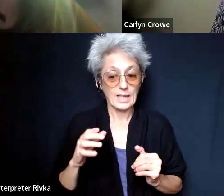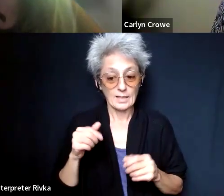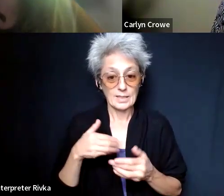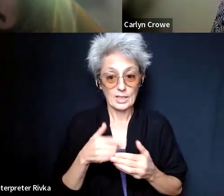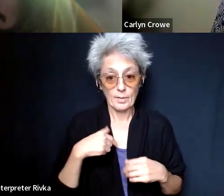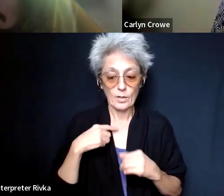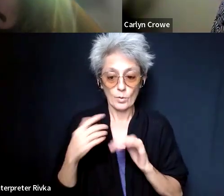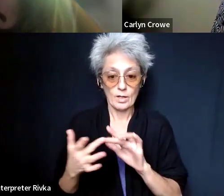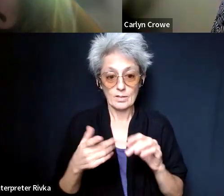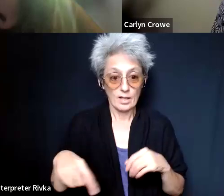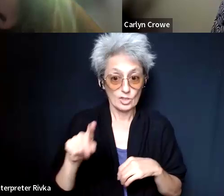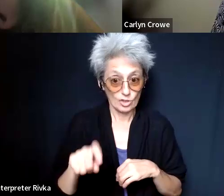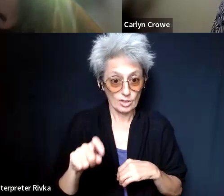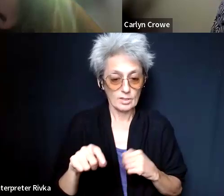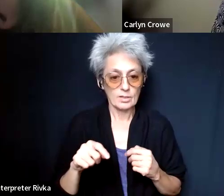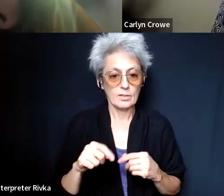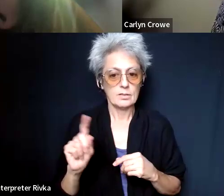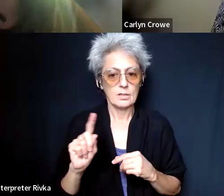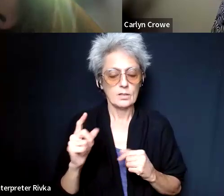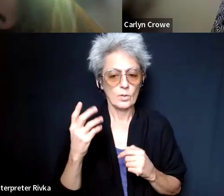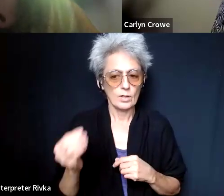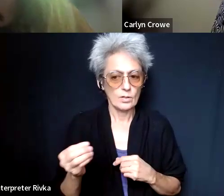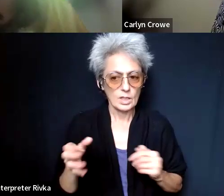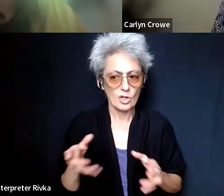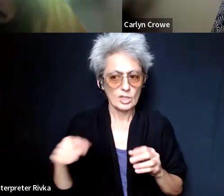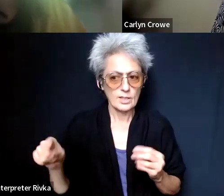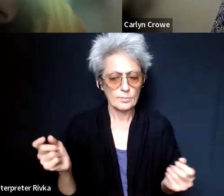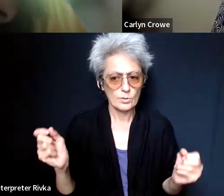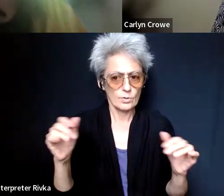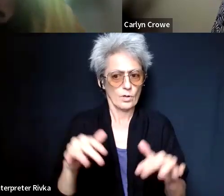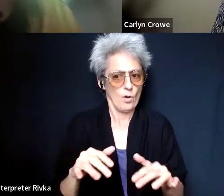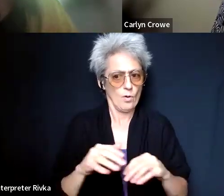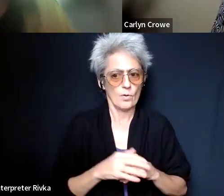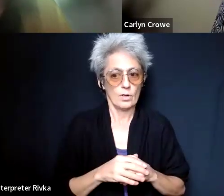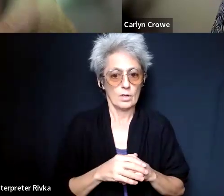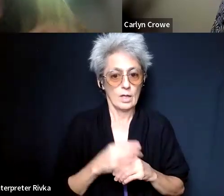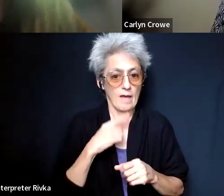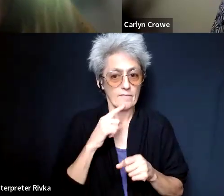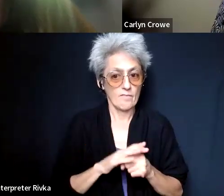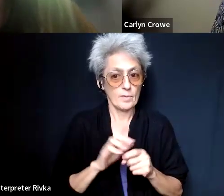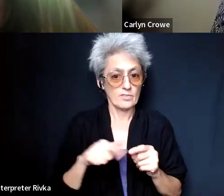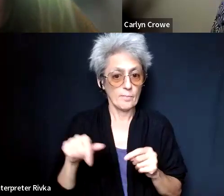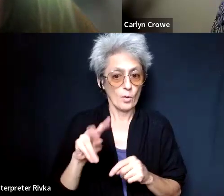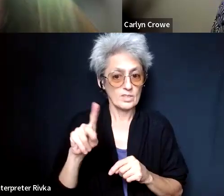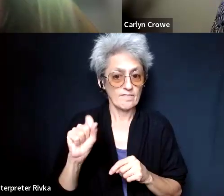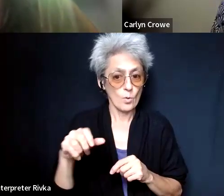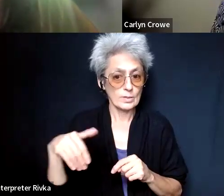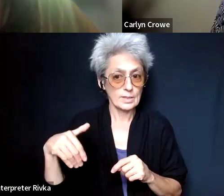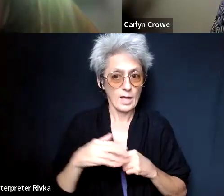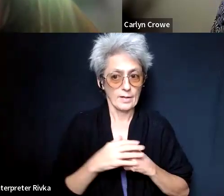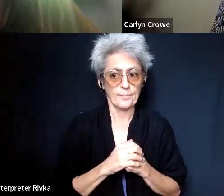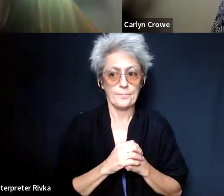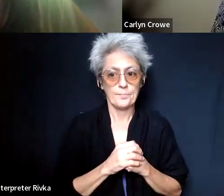go and encourage them to attend? But do you have any confirmations from those folks yet? We do,